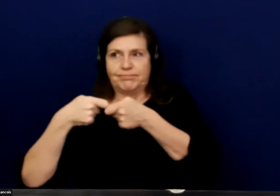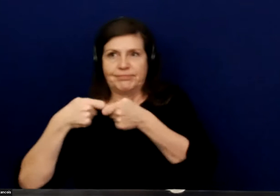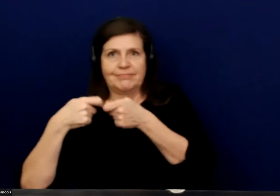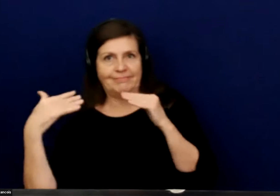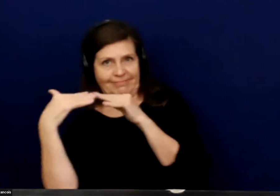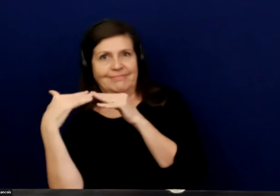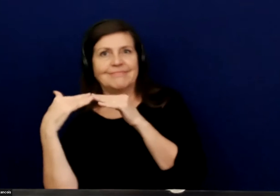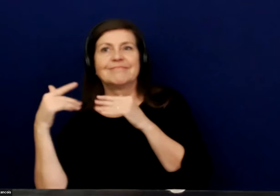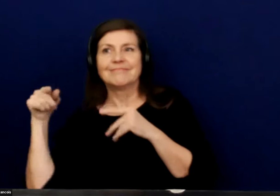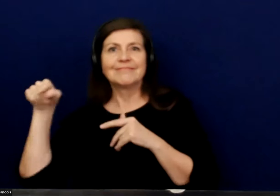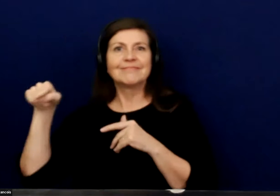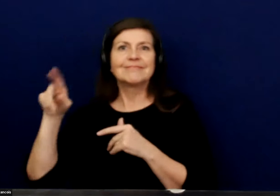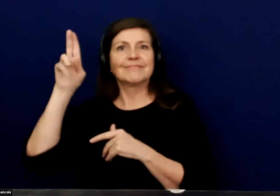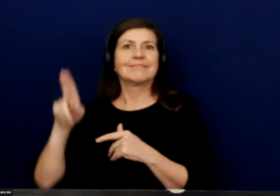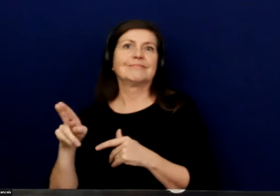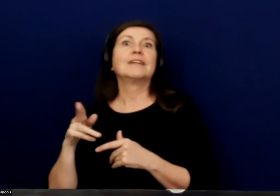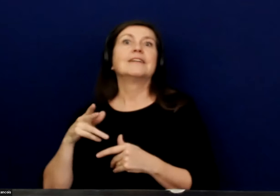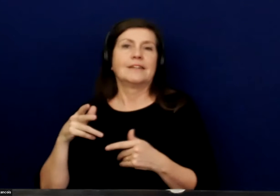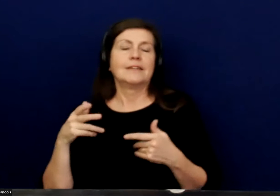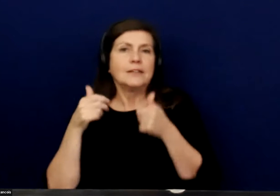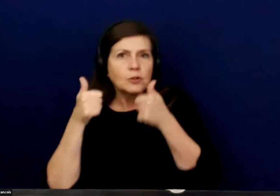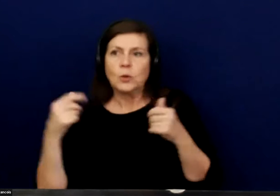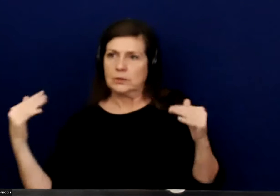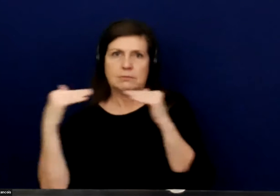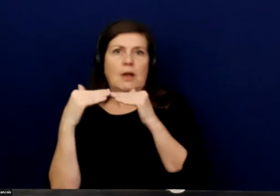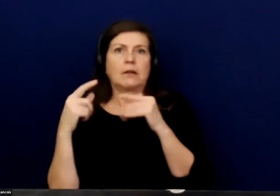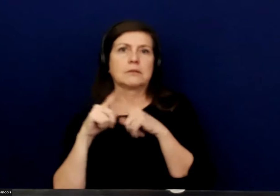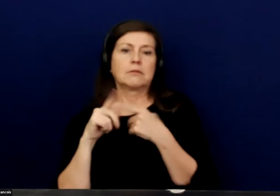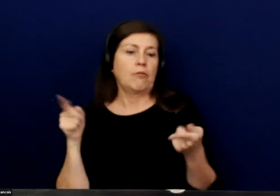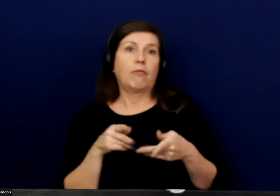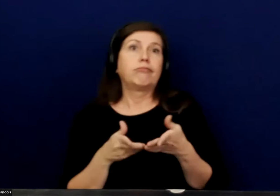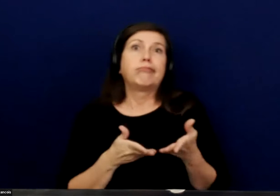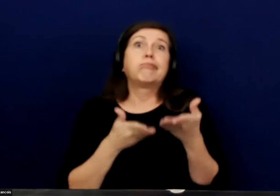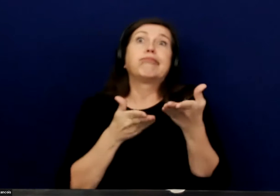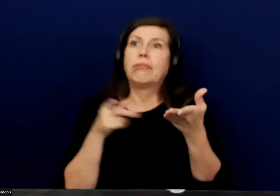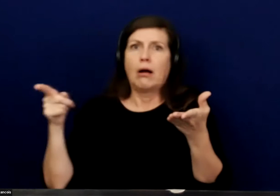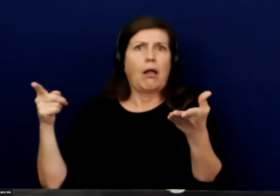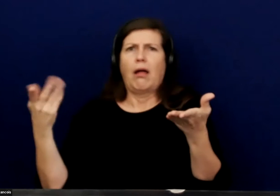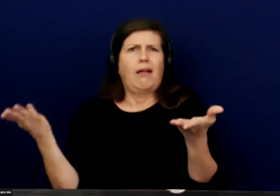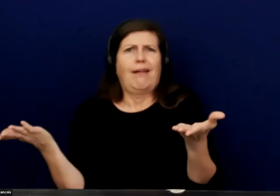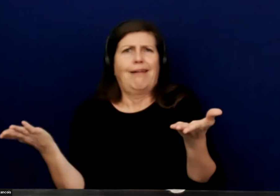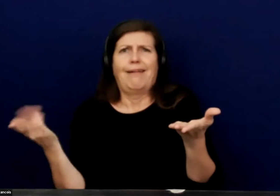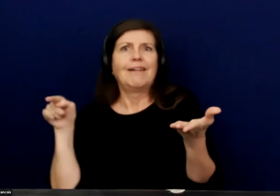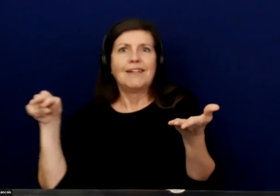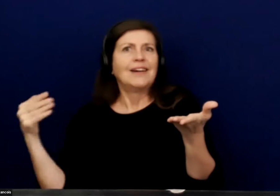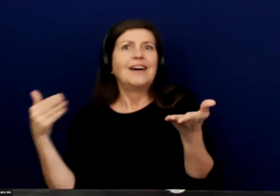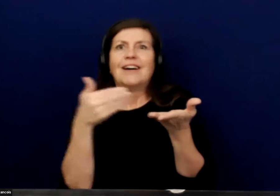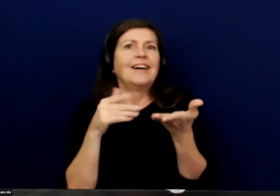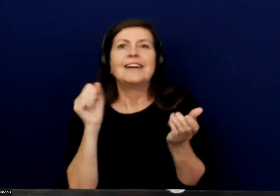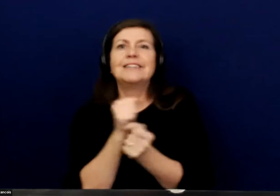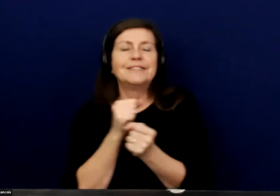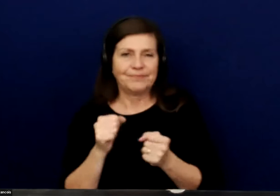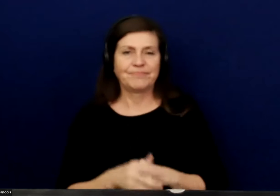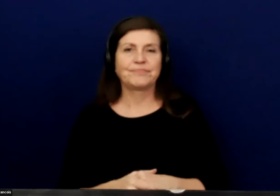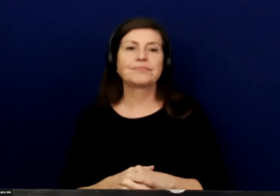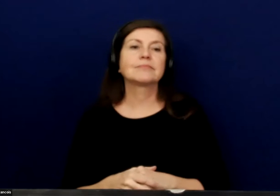very specific, but it's also a very good example. And we had the Swedish Public Broadcasting Organization as one example of that, listening